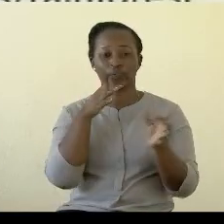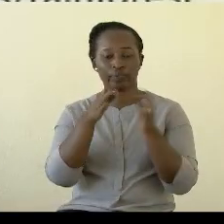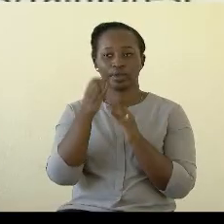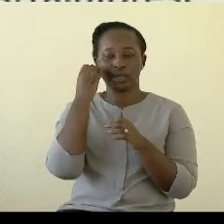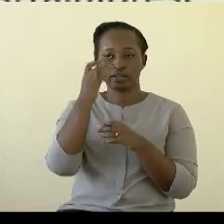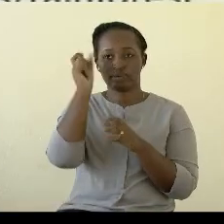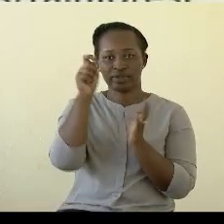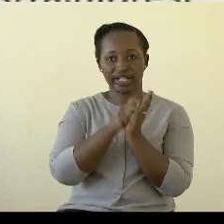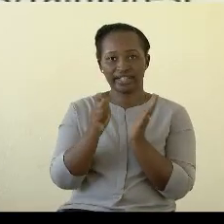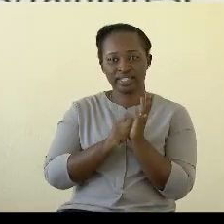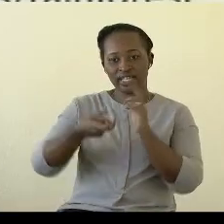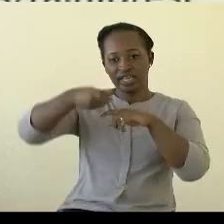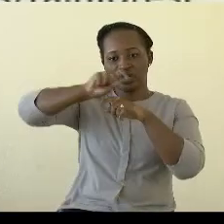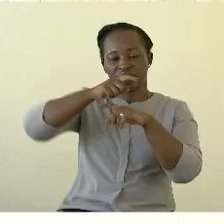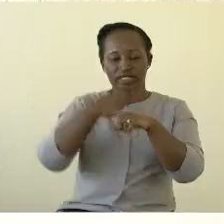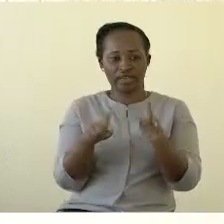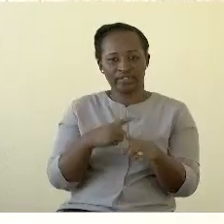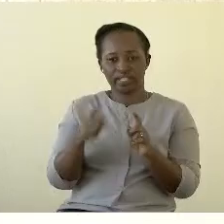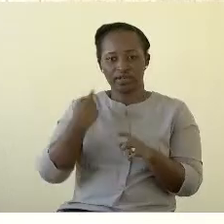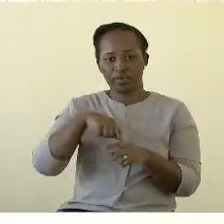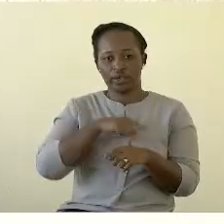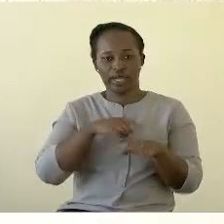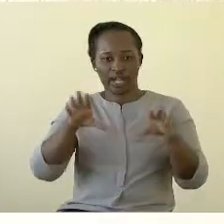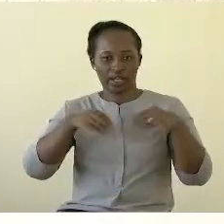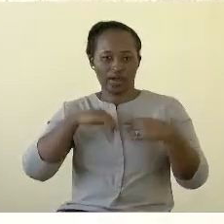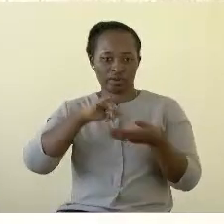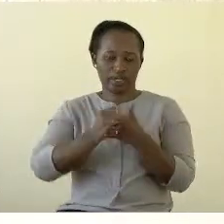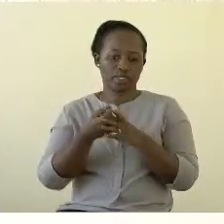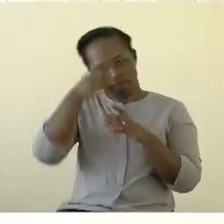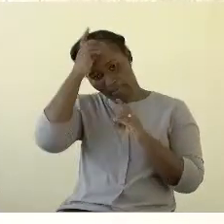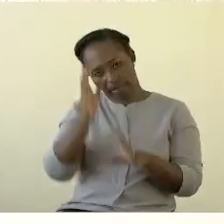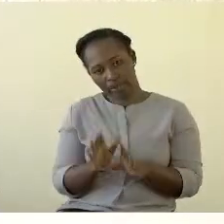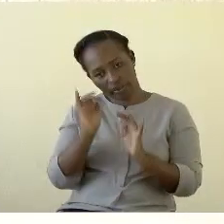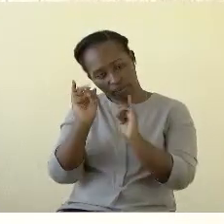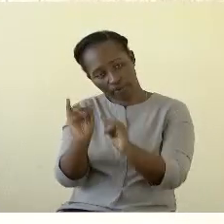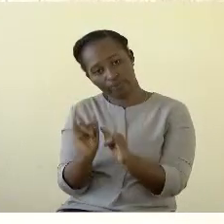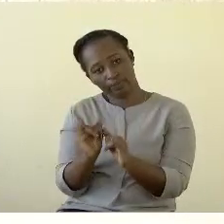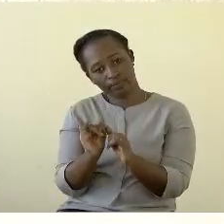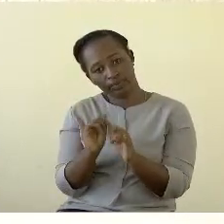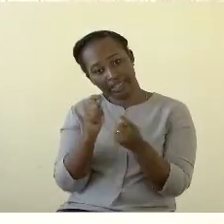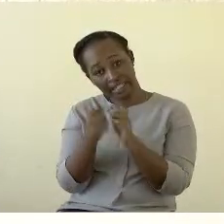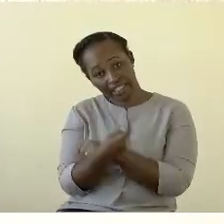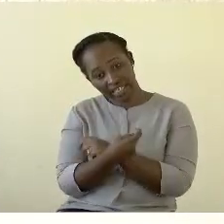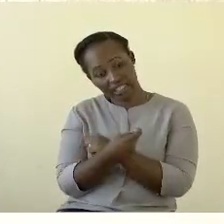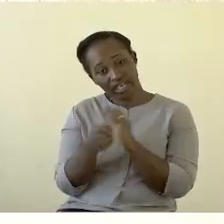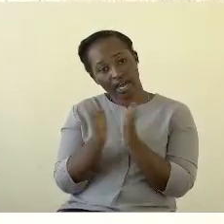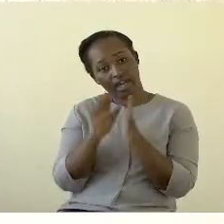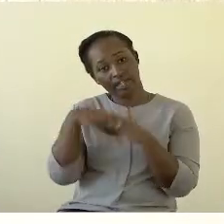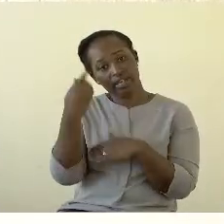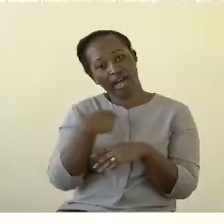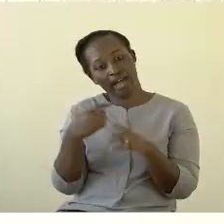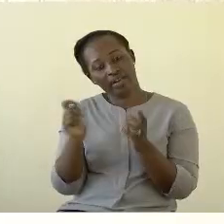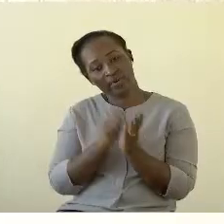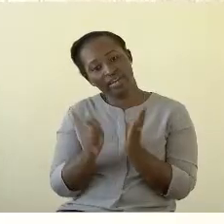one writes increase diversity when we allow natural populations to adapt themselves to changes, and then again